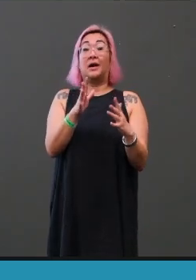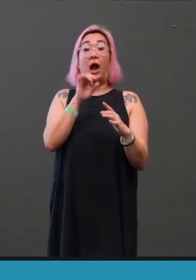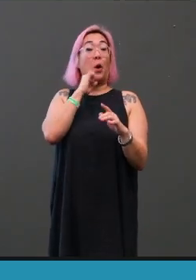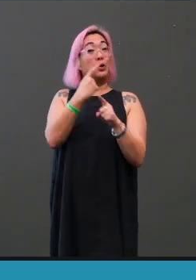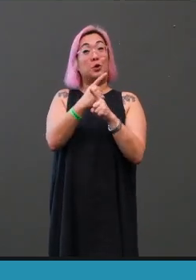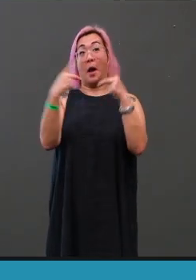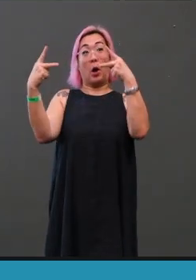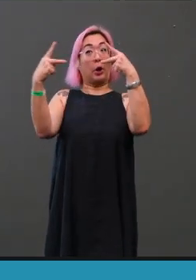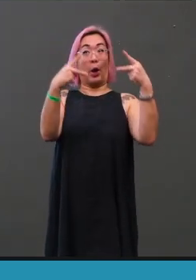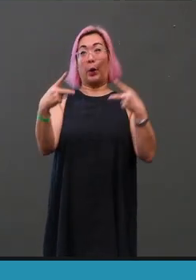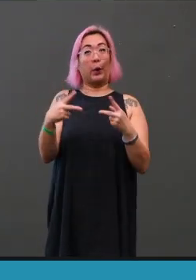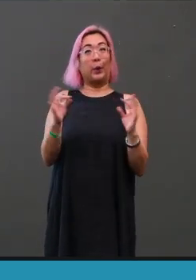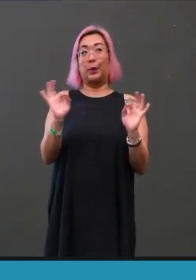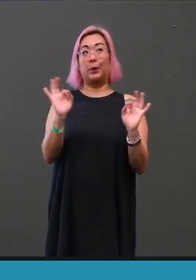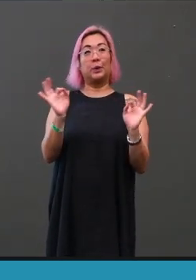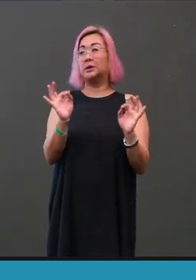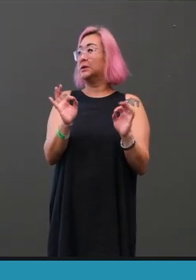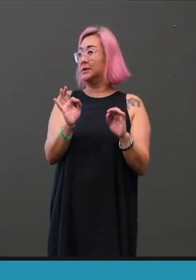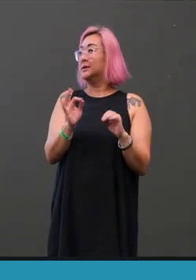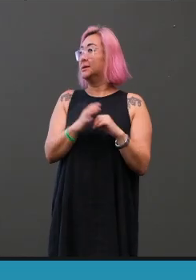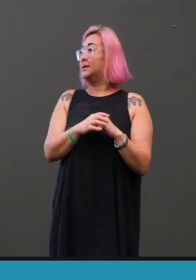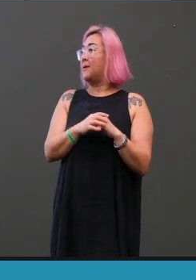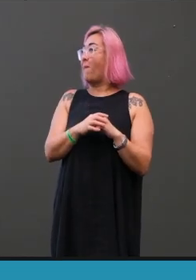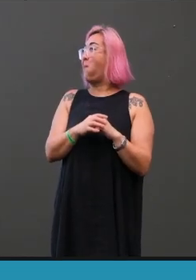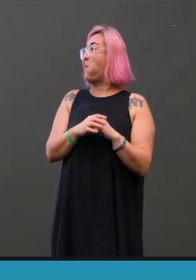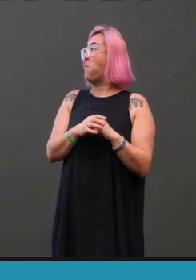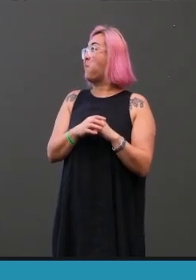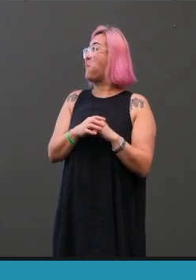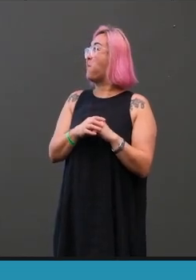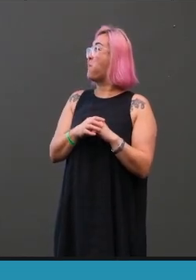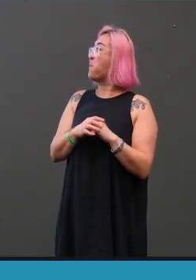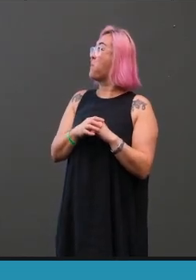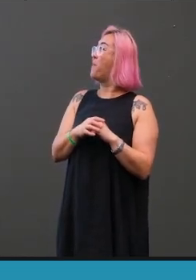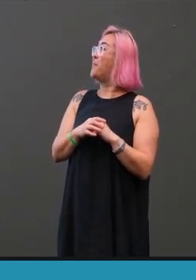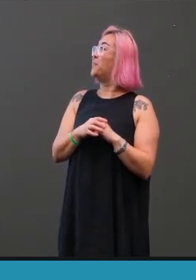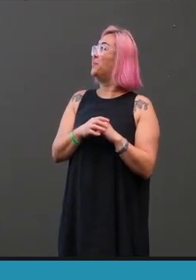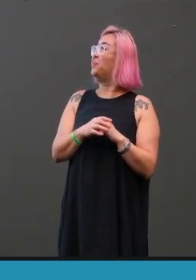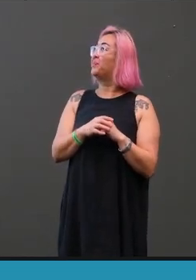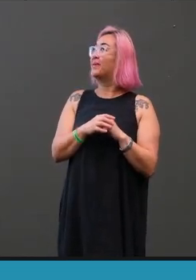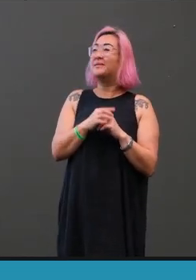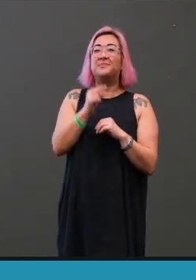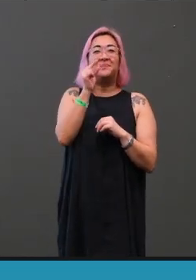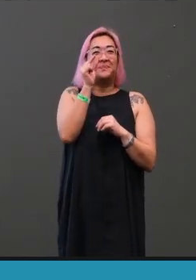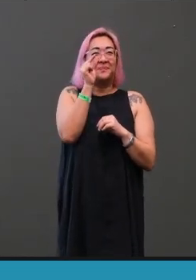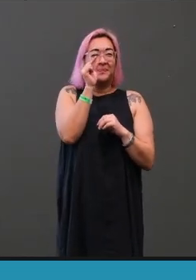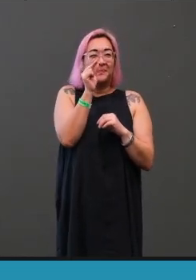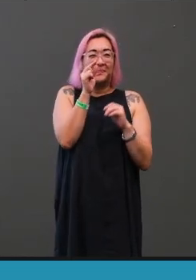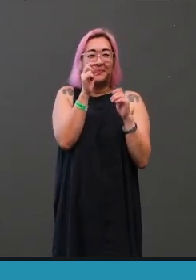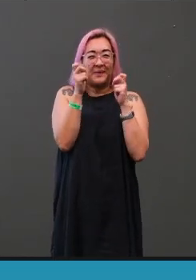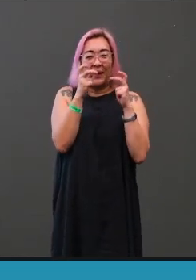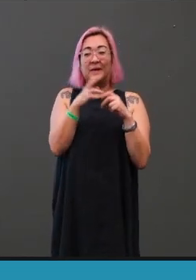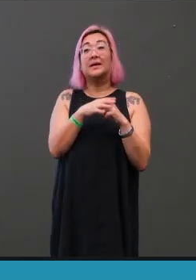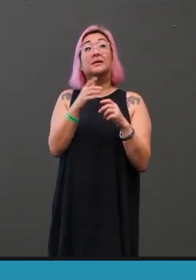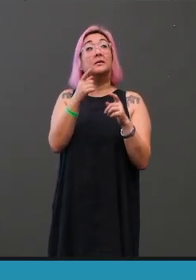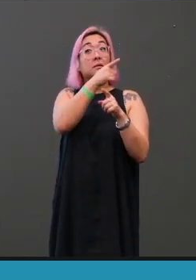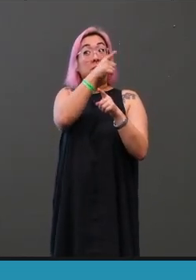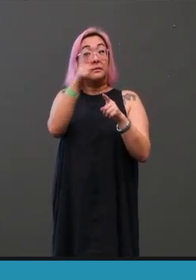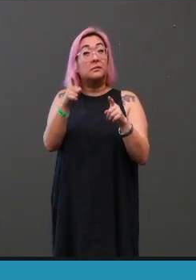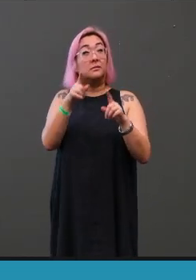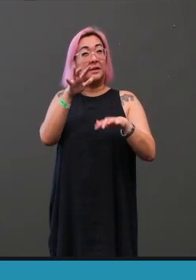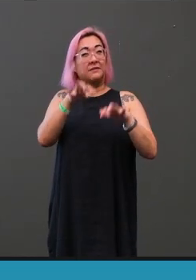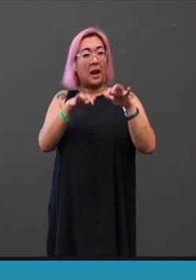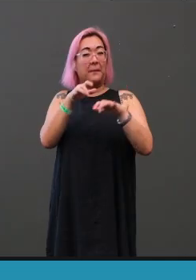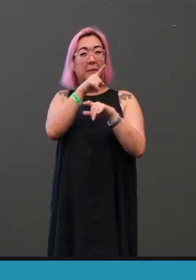draw, we're going to show no code at all. So I made this so anyone in game development should be able to follow along